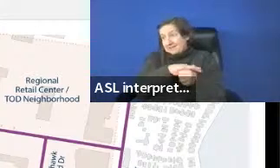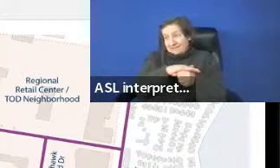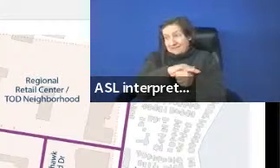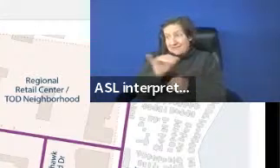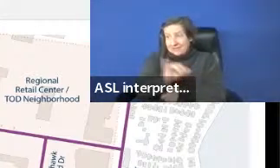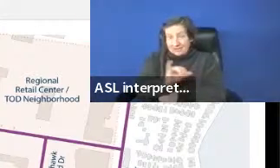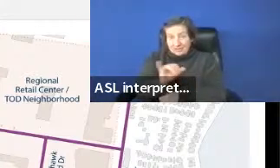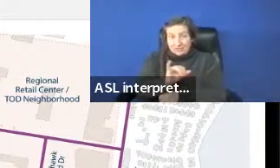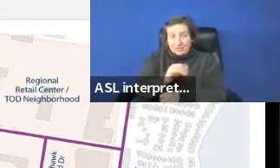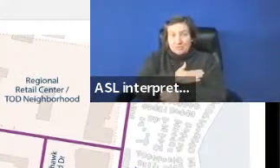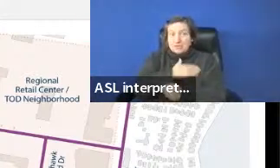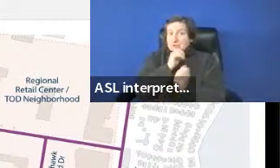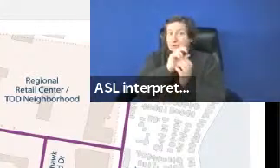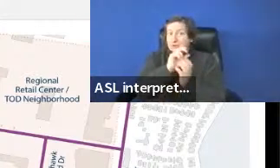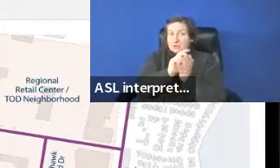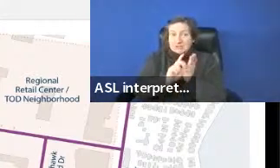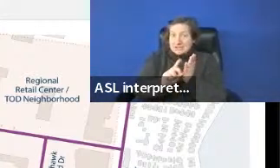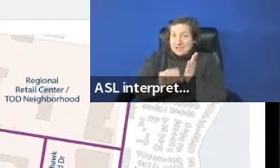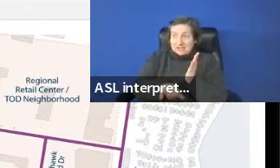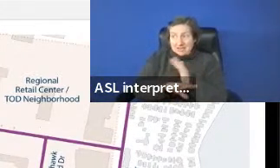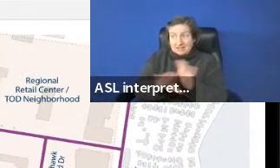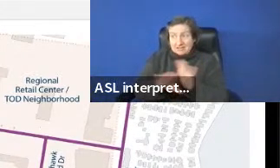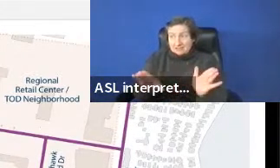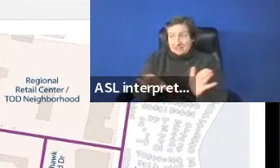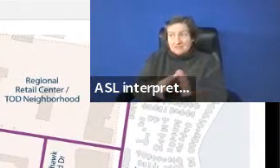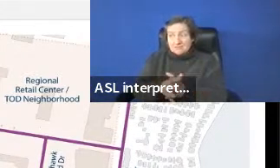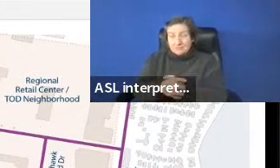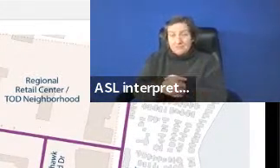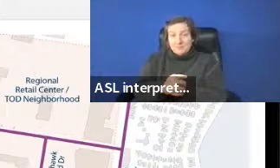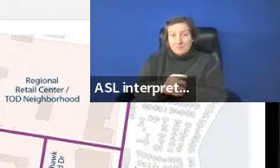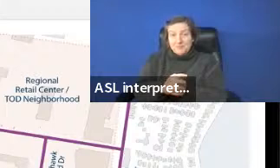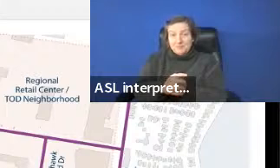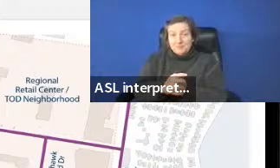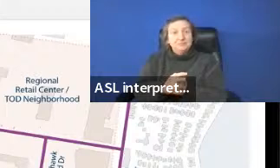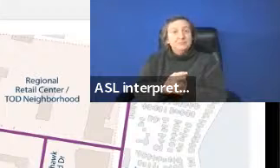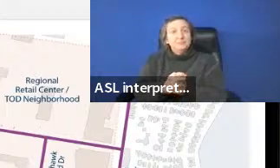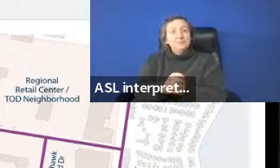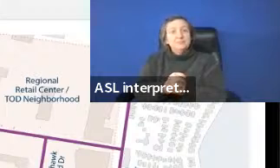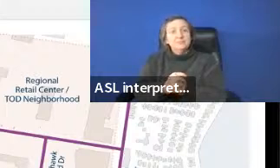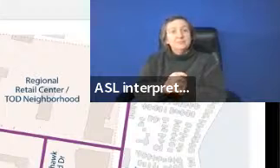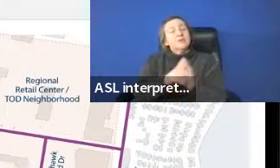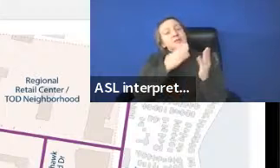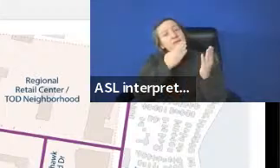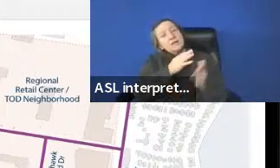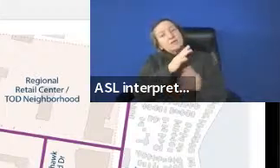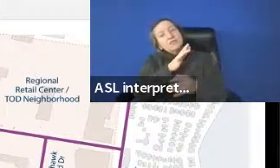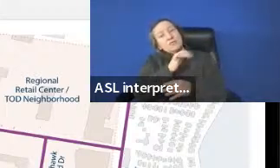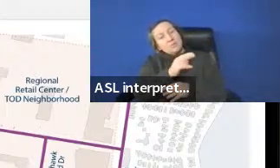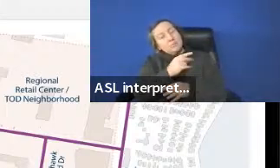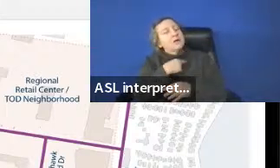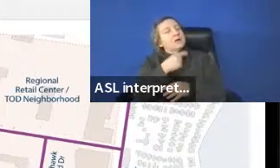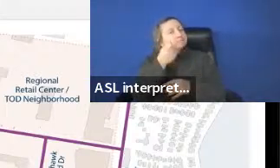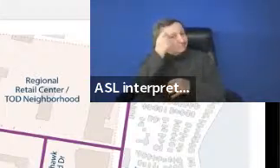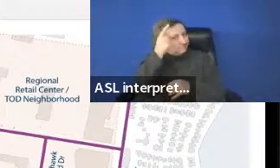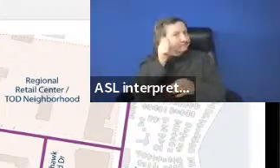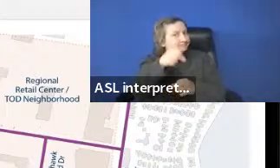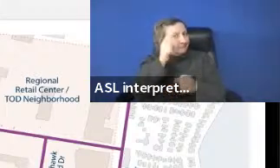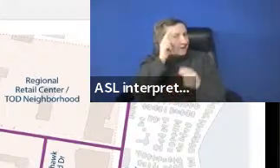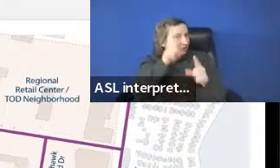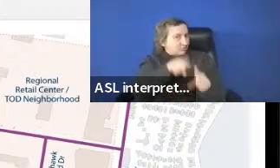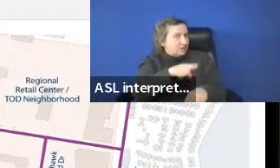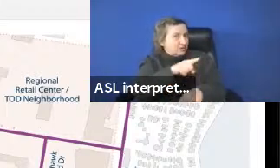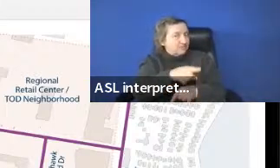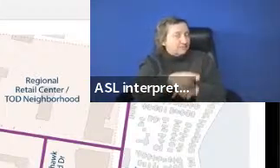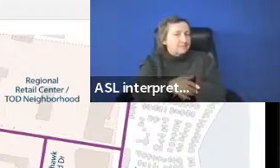So please don't design one of those. You're right. No, Thanks, Robin. I am completely with you